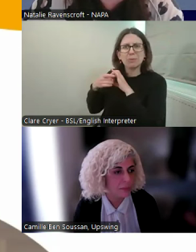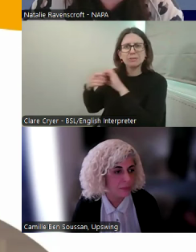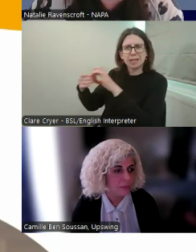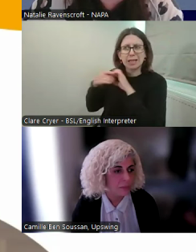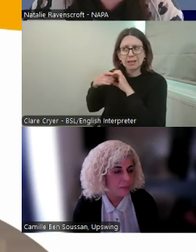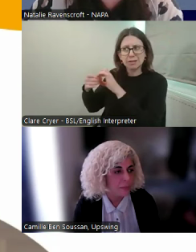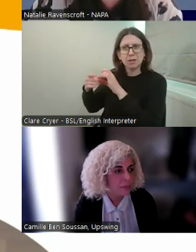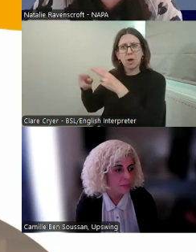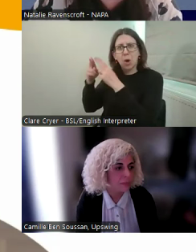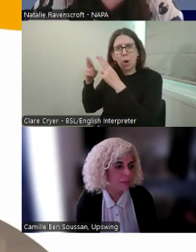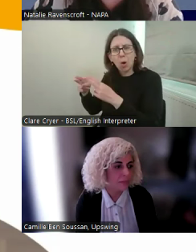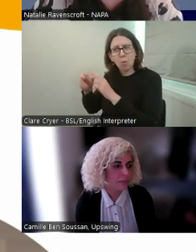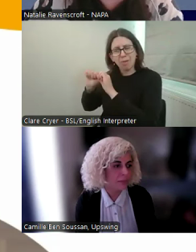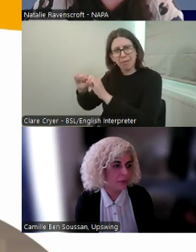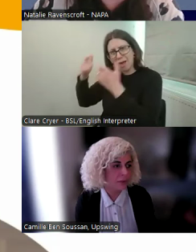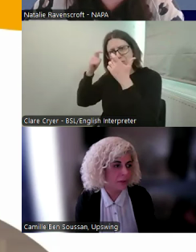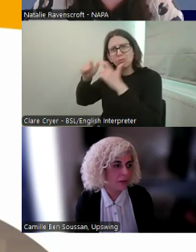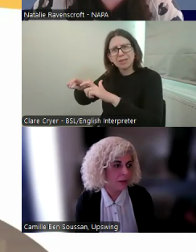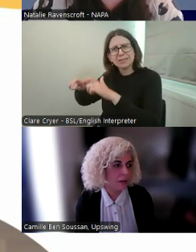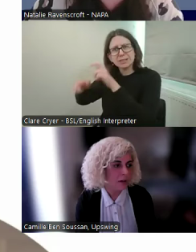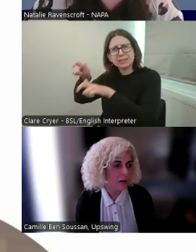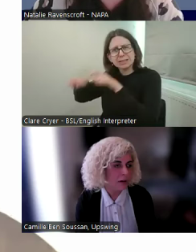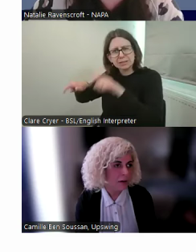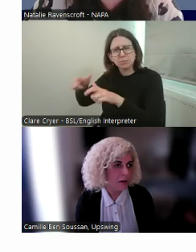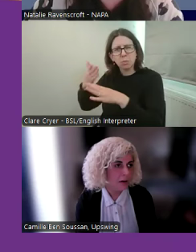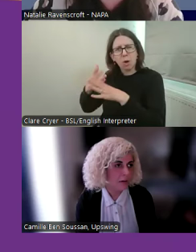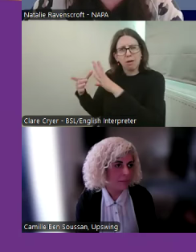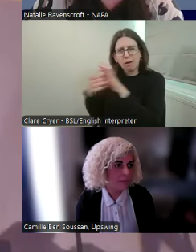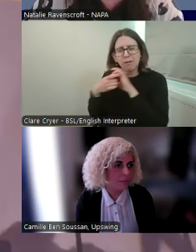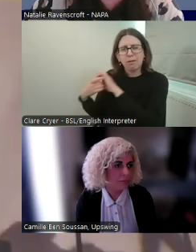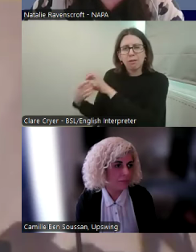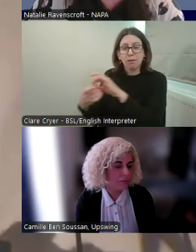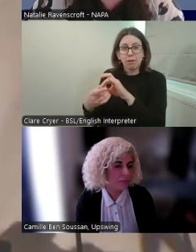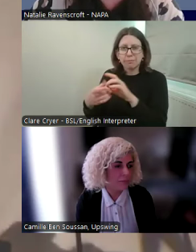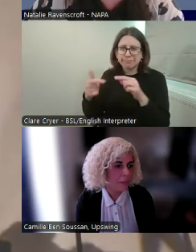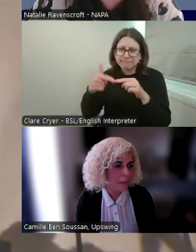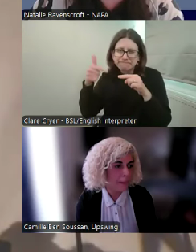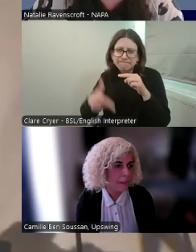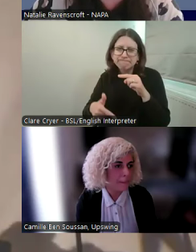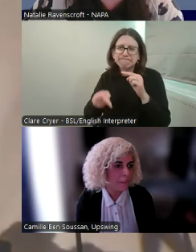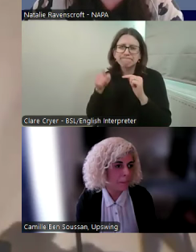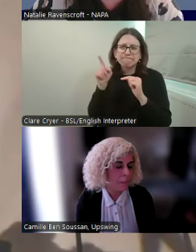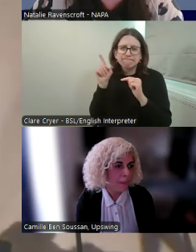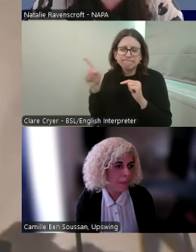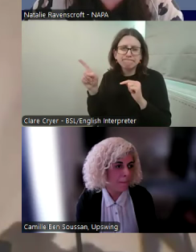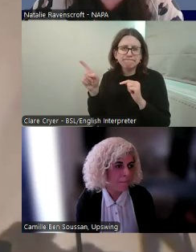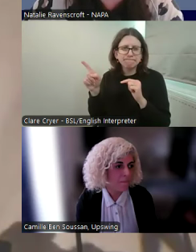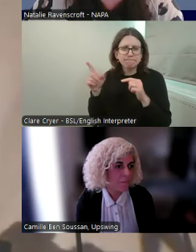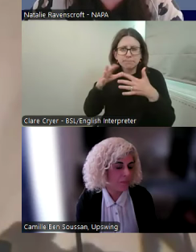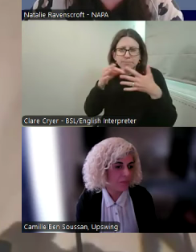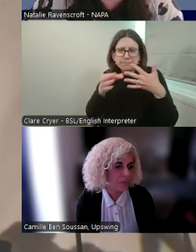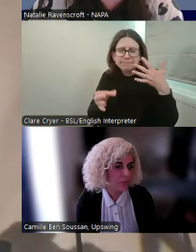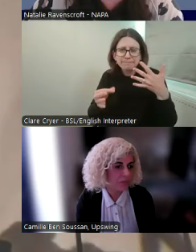is co-created and responsive. A little bit of a deeper dive into a couple of different strands of our